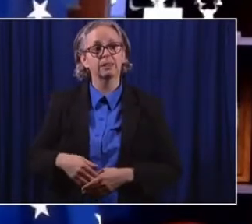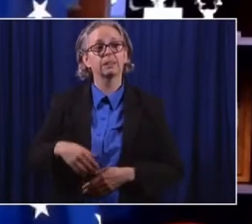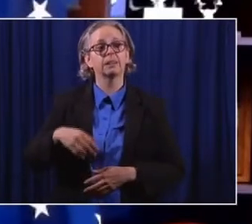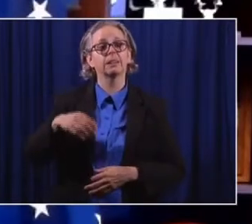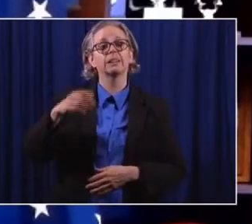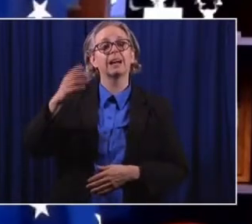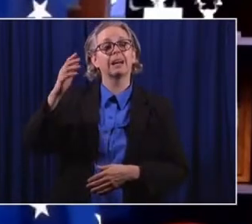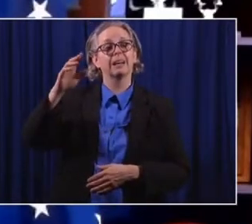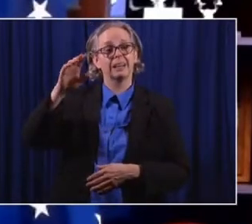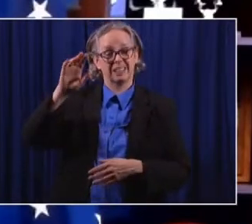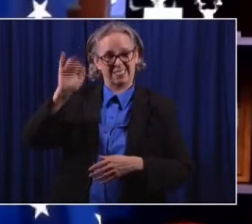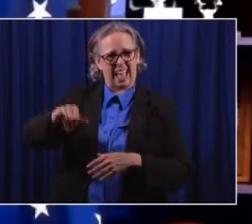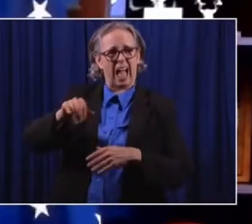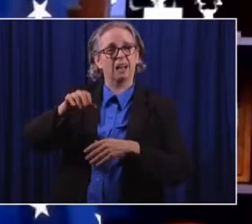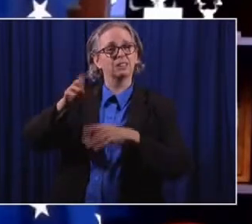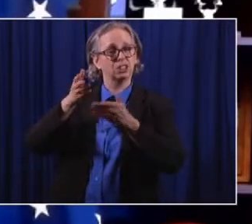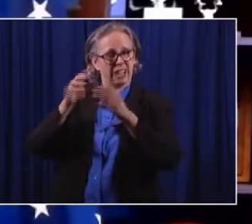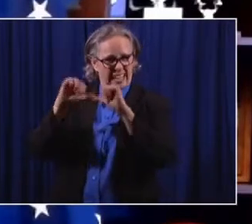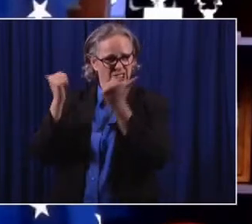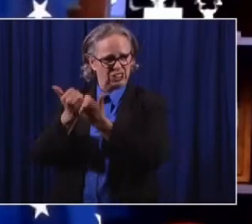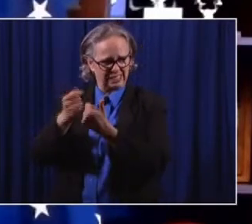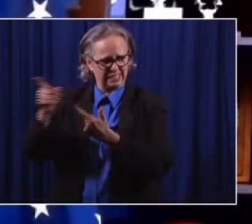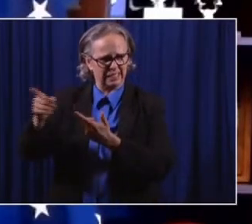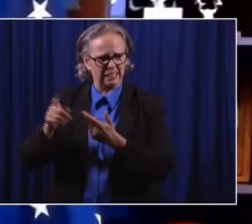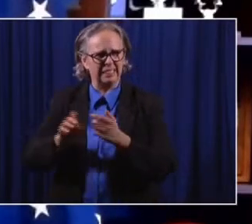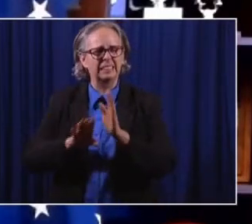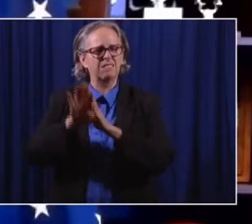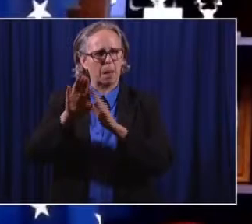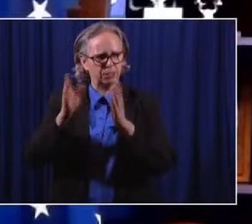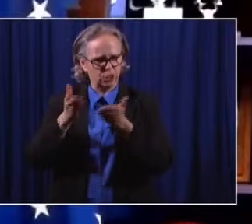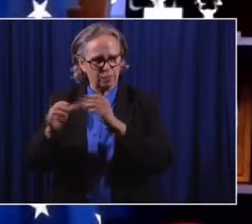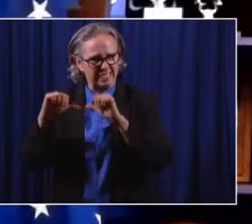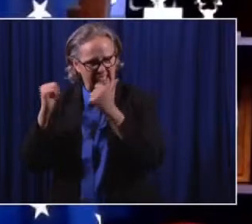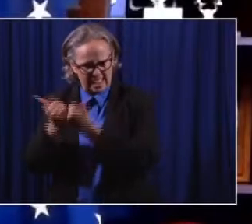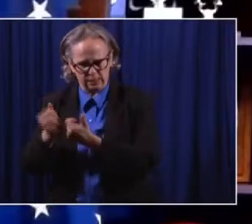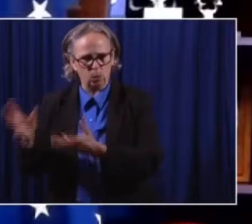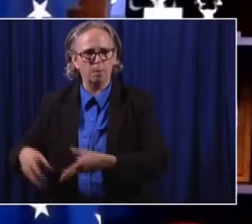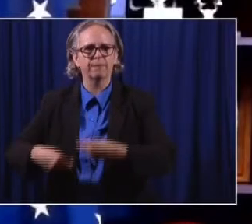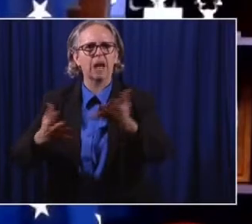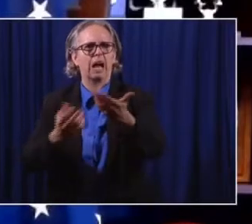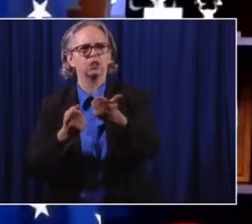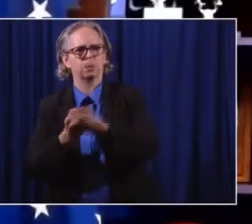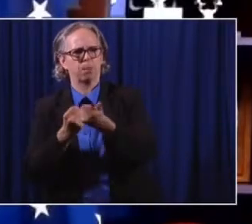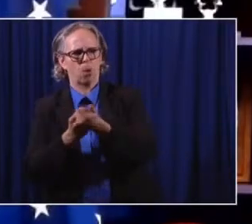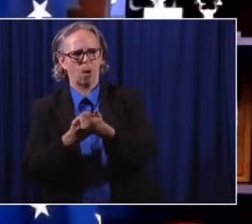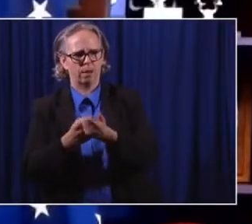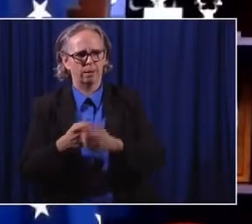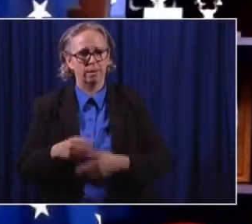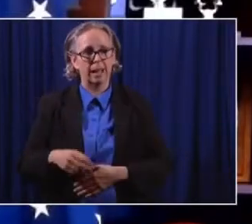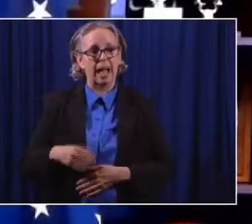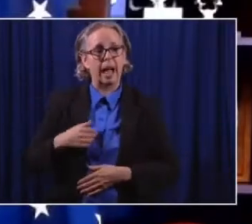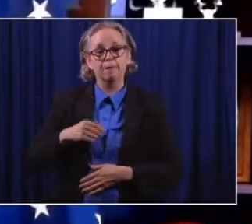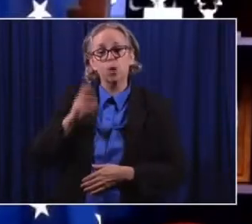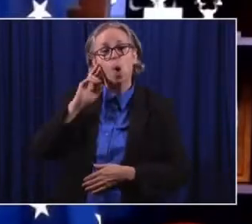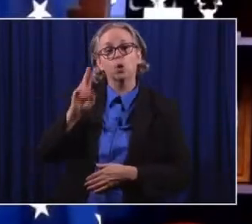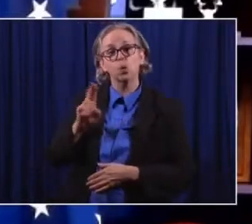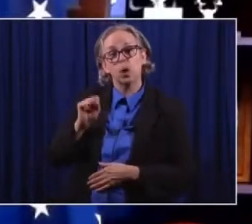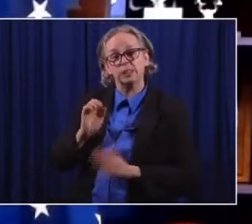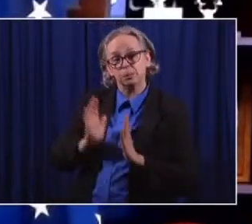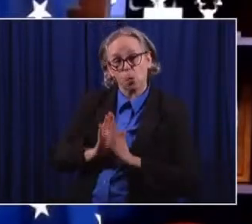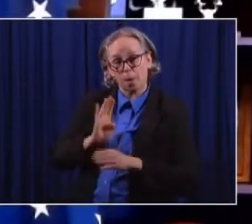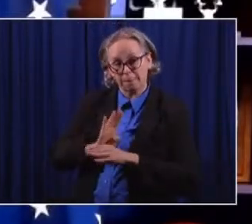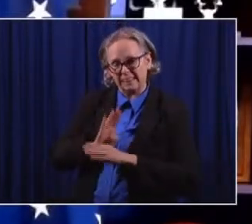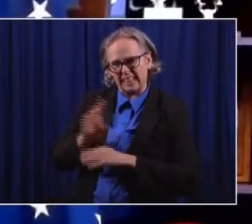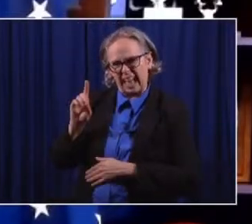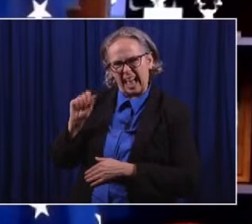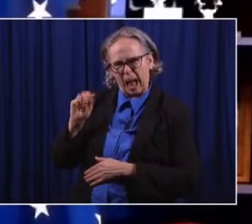business development centers. And the U.S. Small Business Administration recognizes individuals and business owners for their